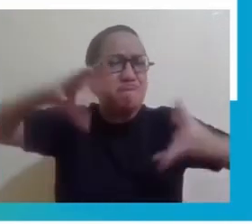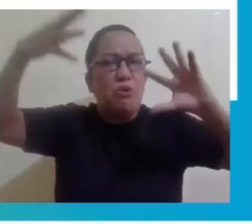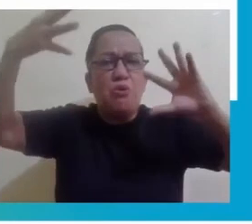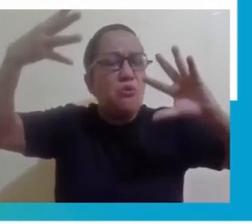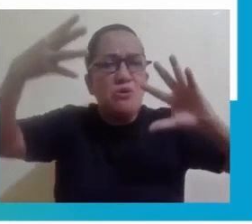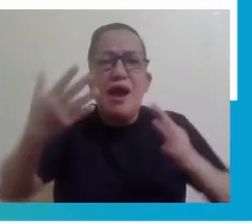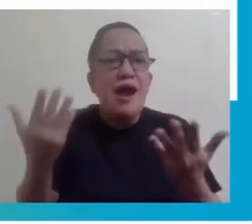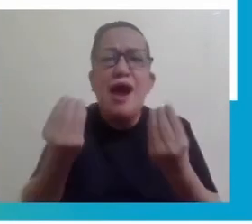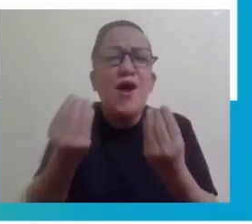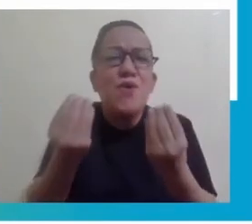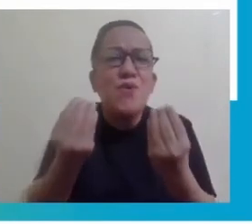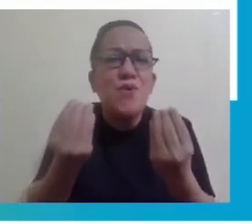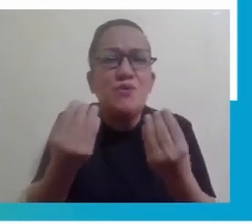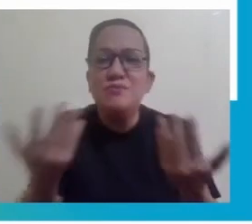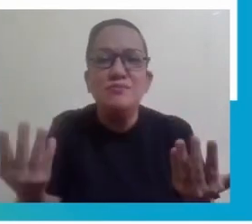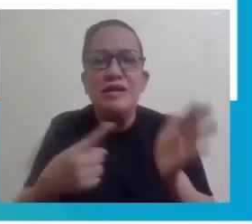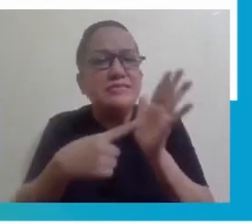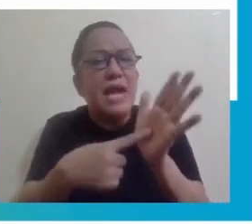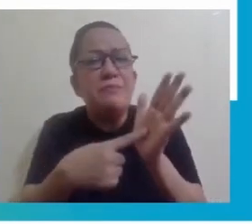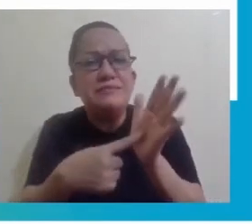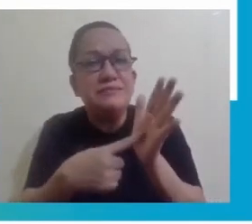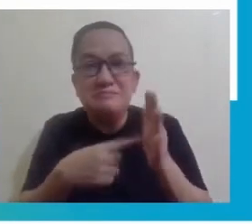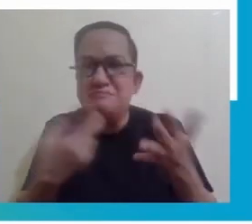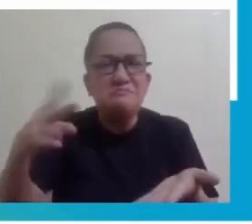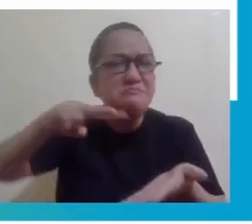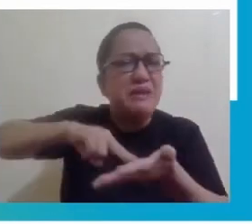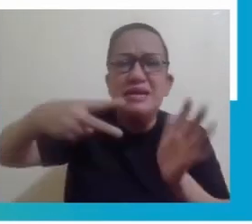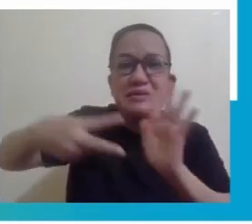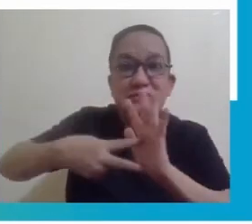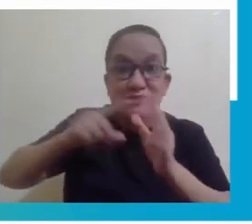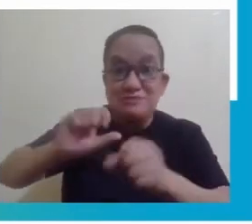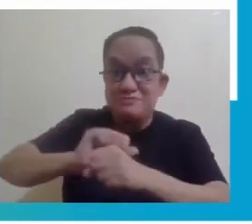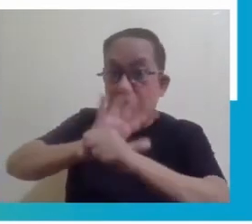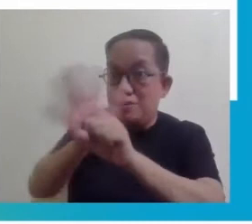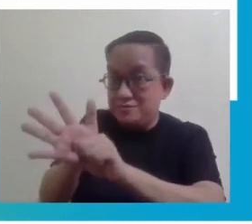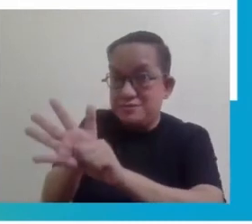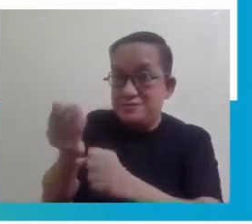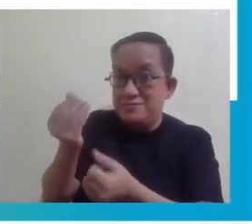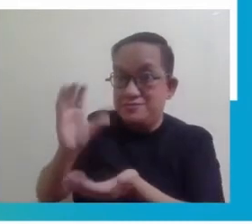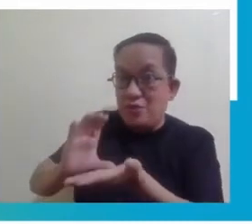require that COVID-19 recovery funding must support ecosystem health?